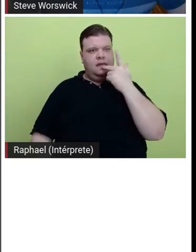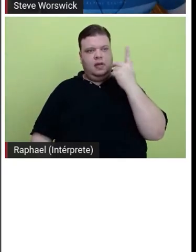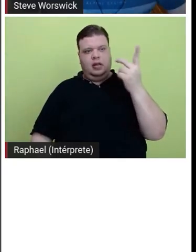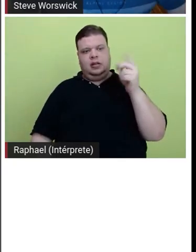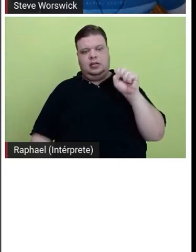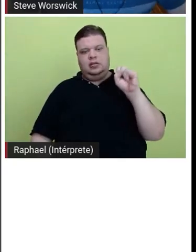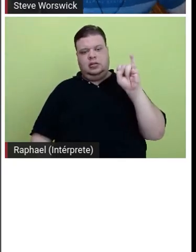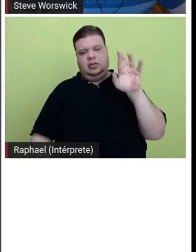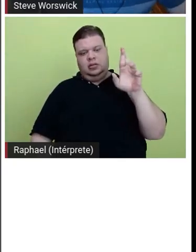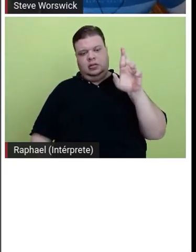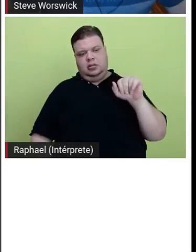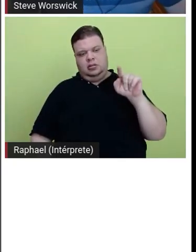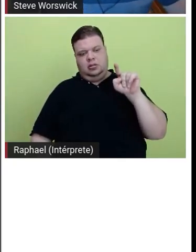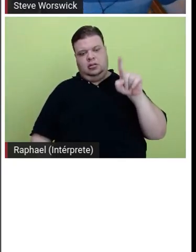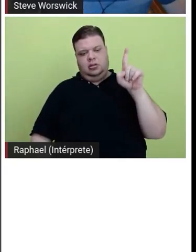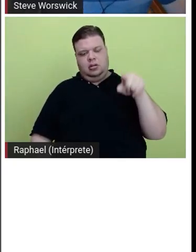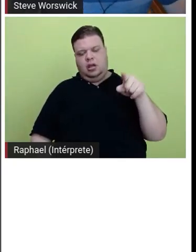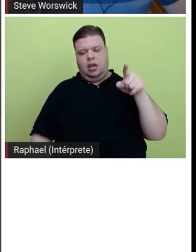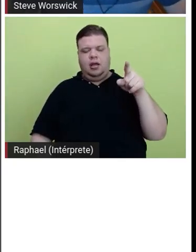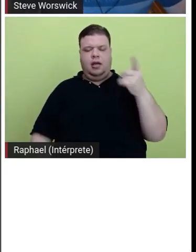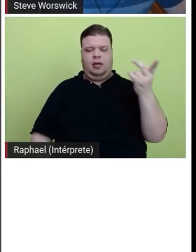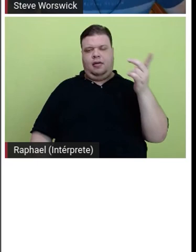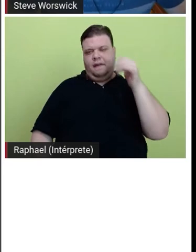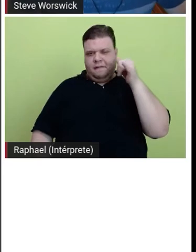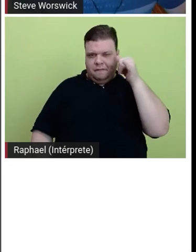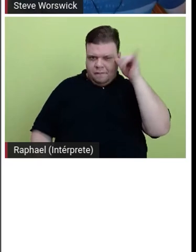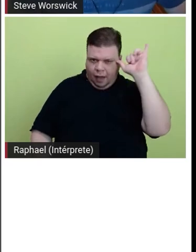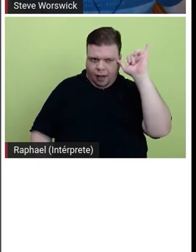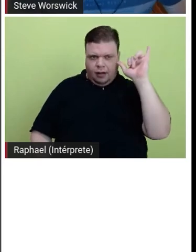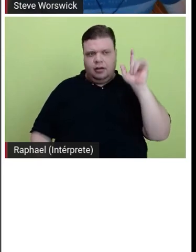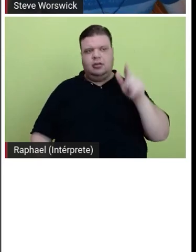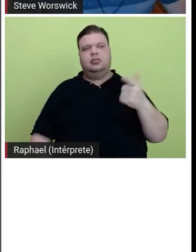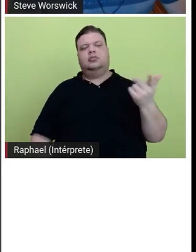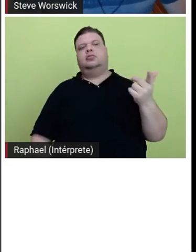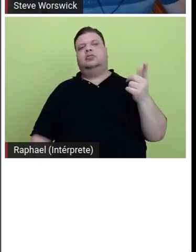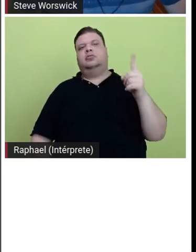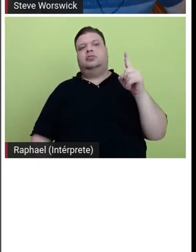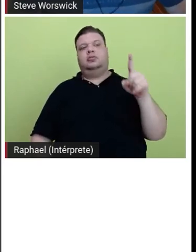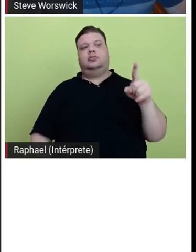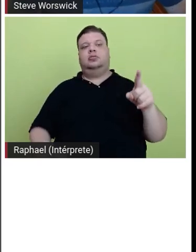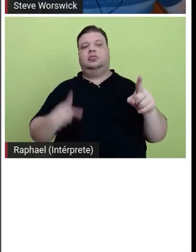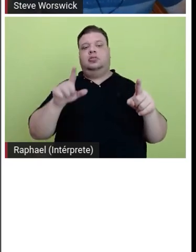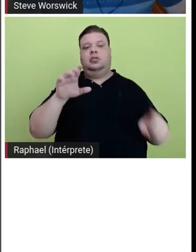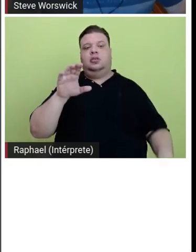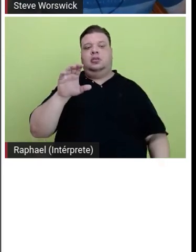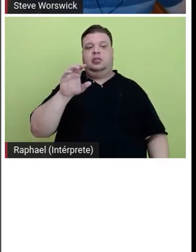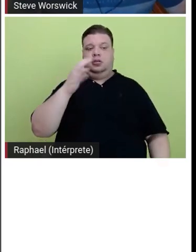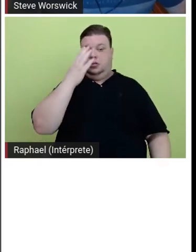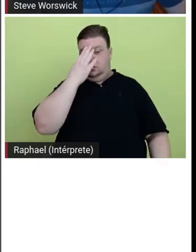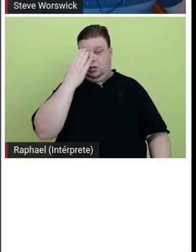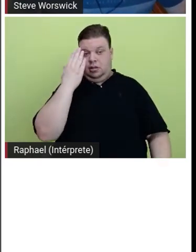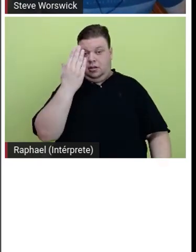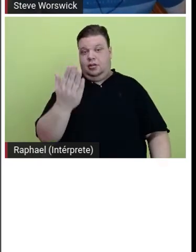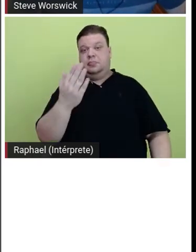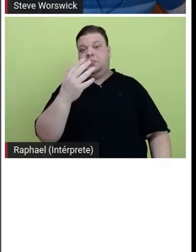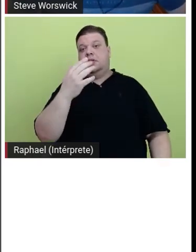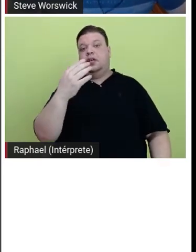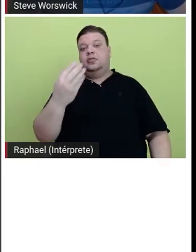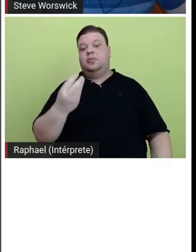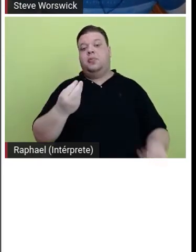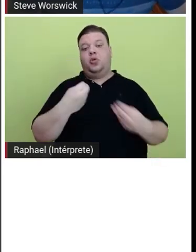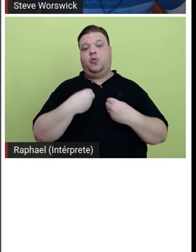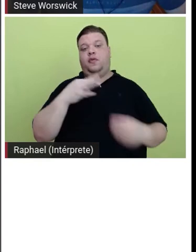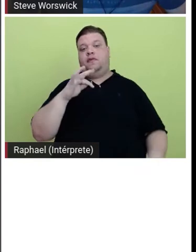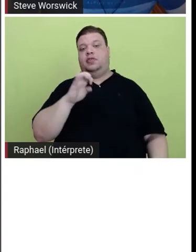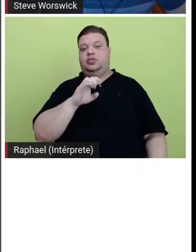I'll skip up that one. But yeah, not all keywords are abusive. Someone may say, I want to have sex with you. That is abusive. But someone